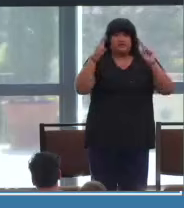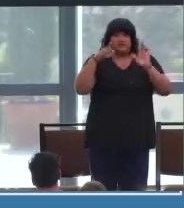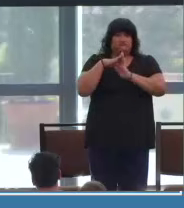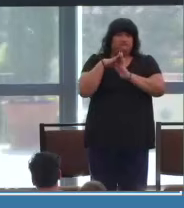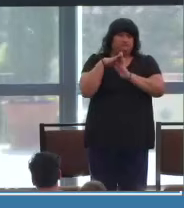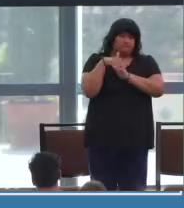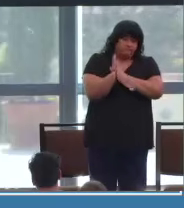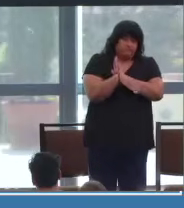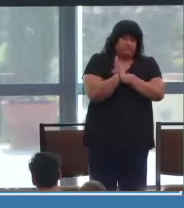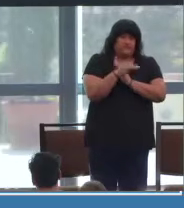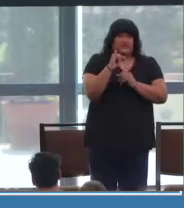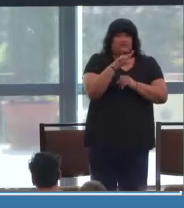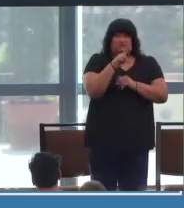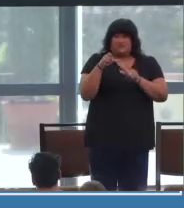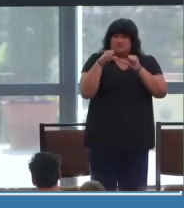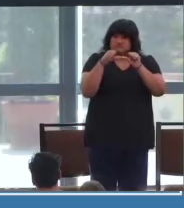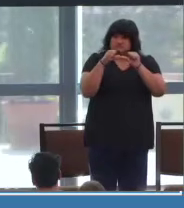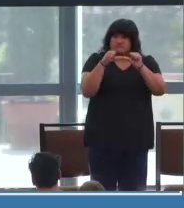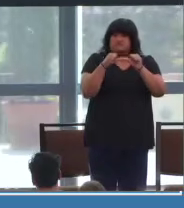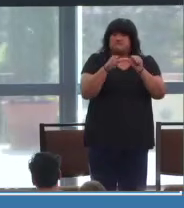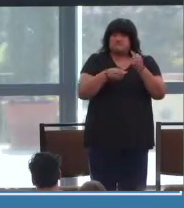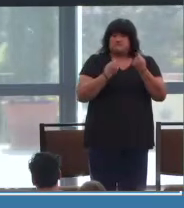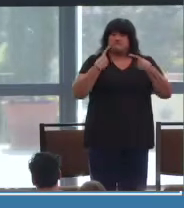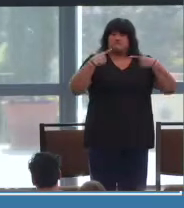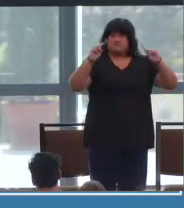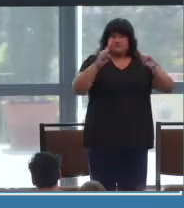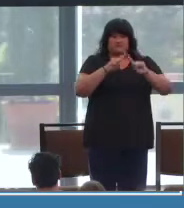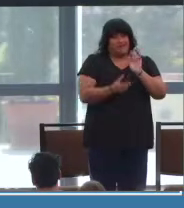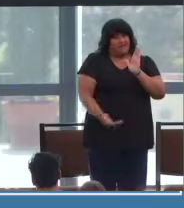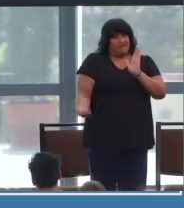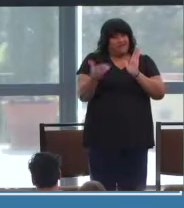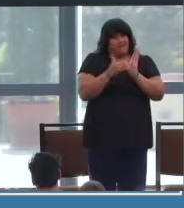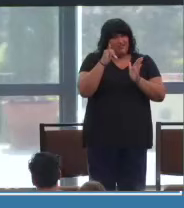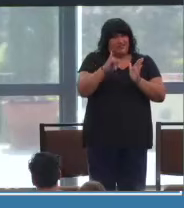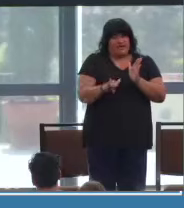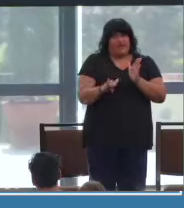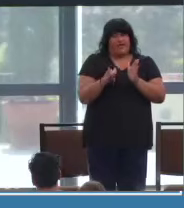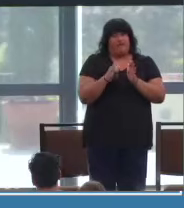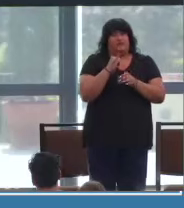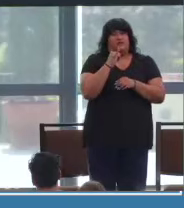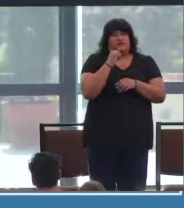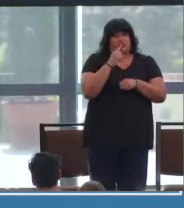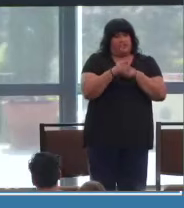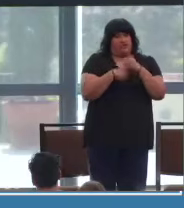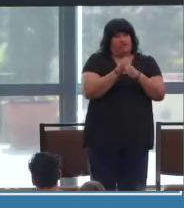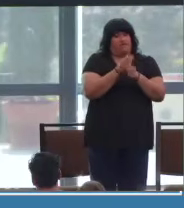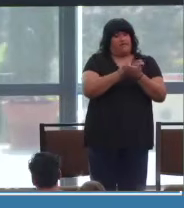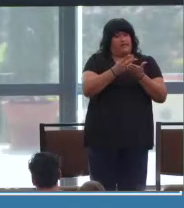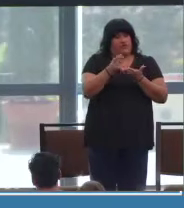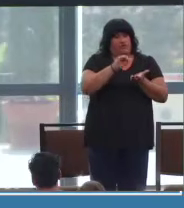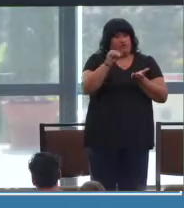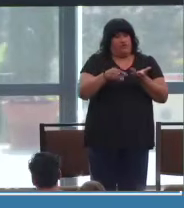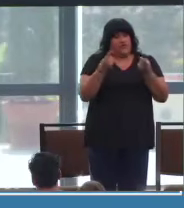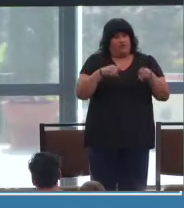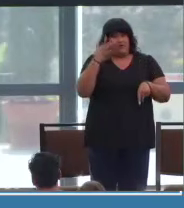if you're good at being really consistent, they can be pretty effective. But again, that one-year failure rate, again, probably because most of us forget to take